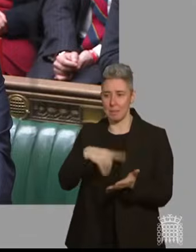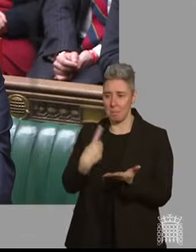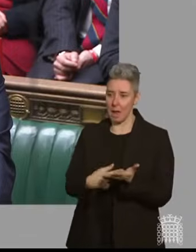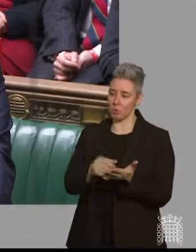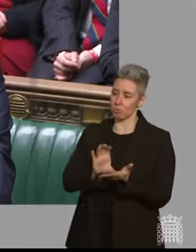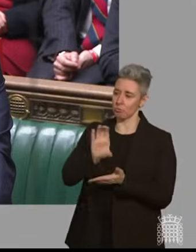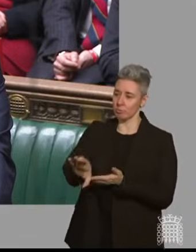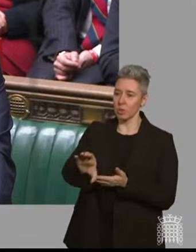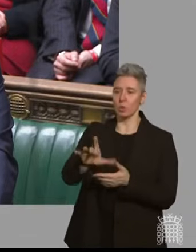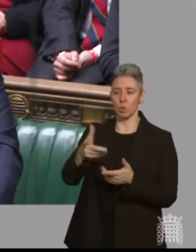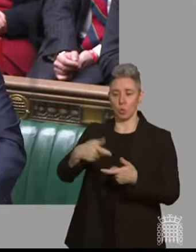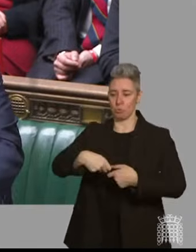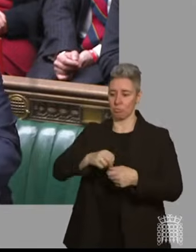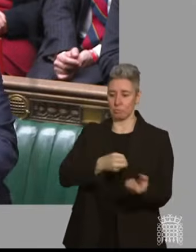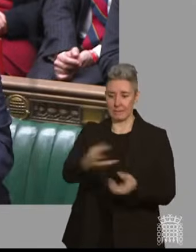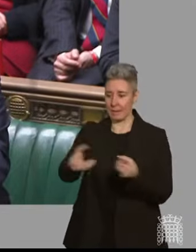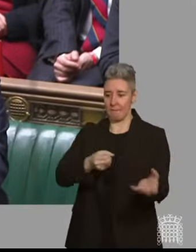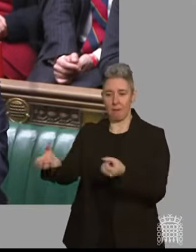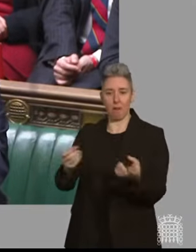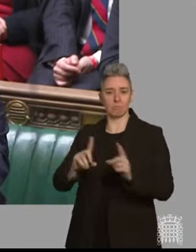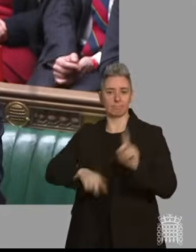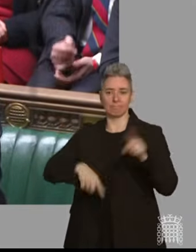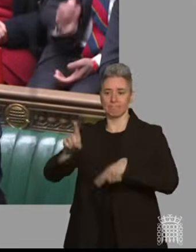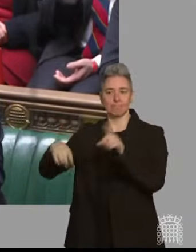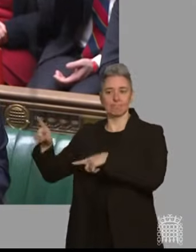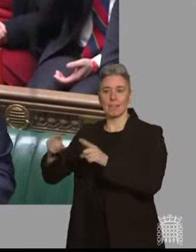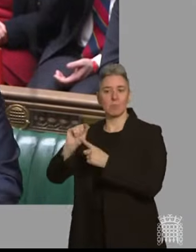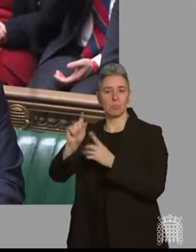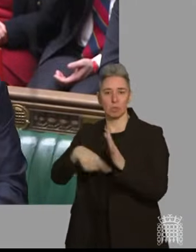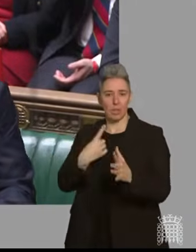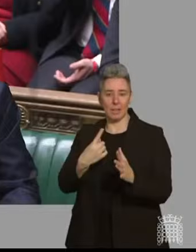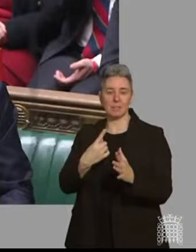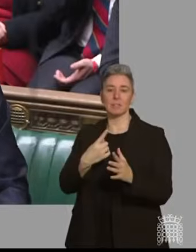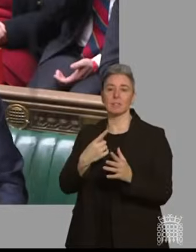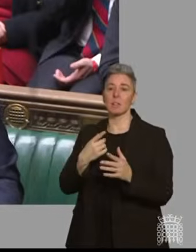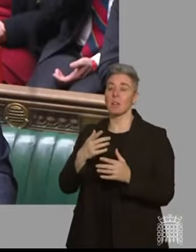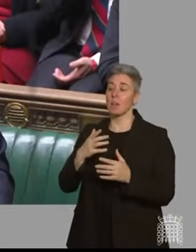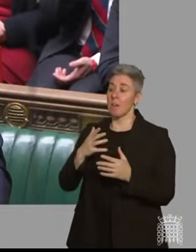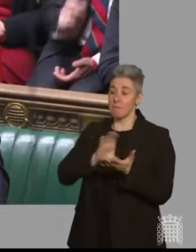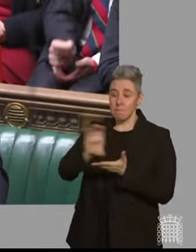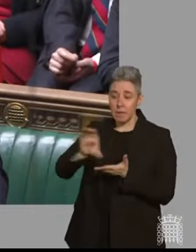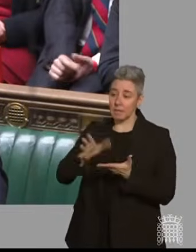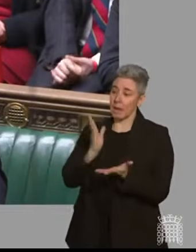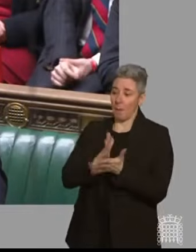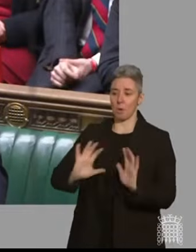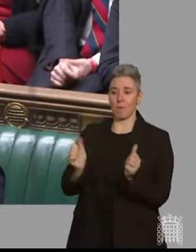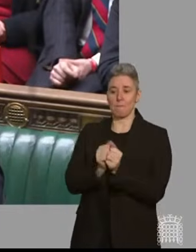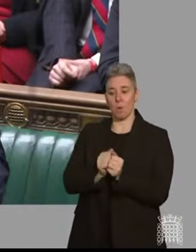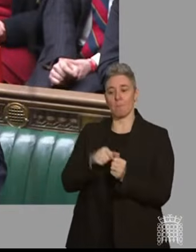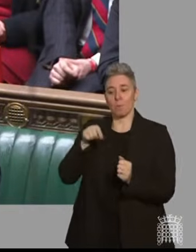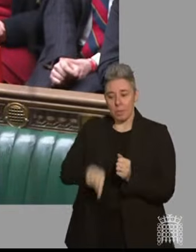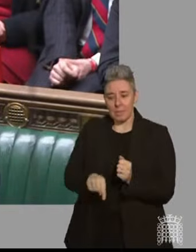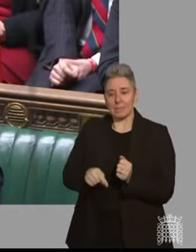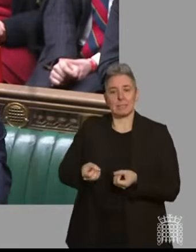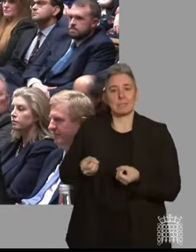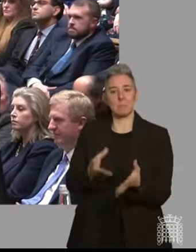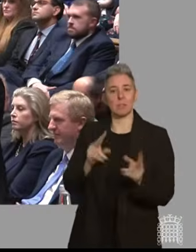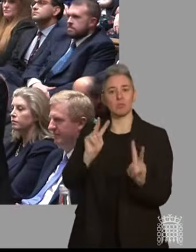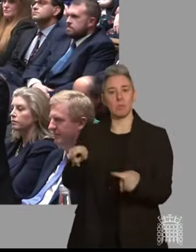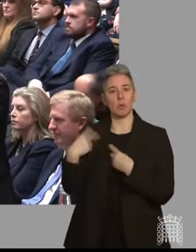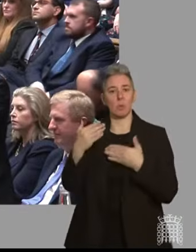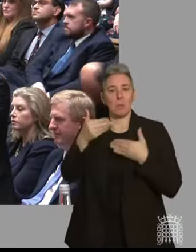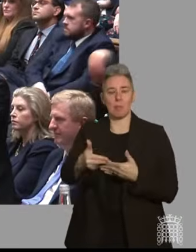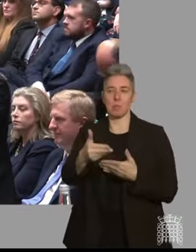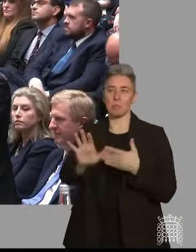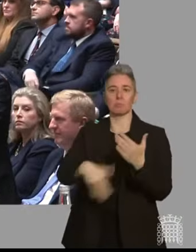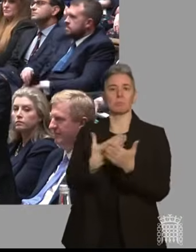Shared Prosperity Fund. Funding is confirmed for this spending review period up to the end of March 2025. But as with all government